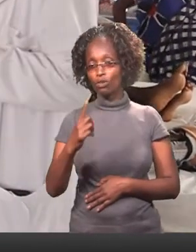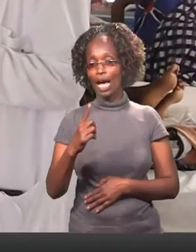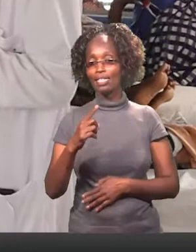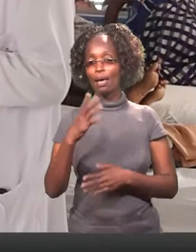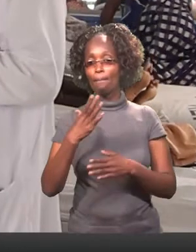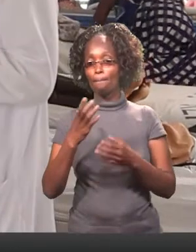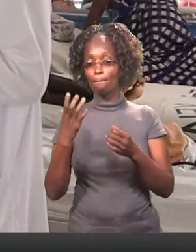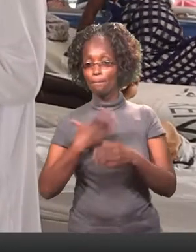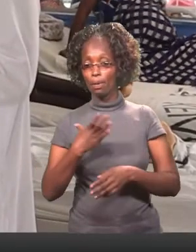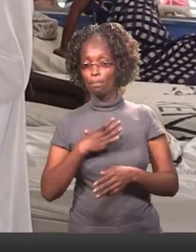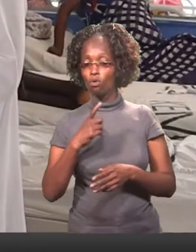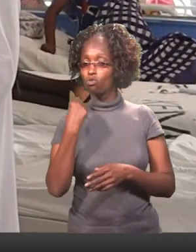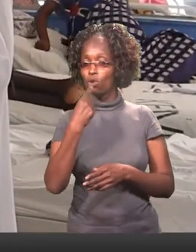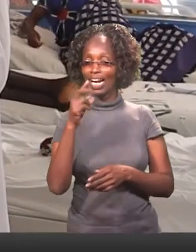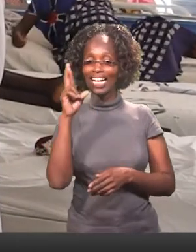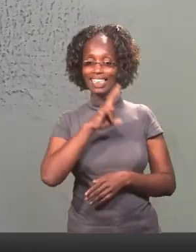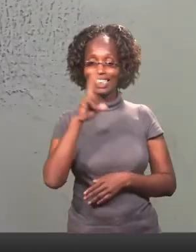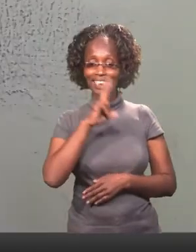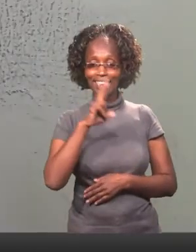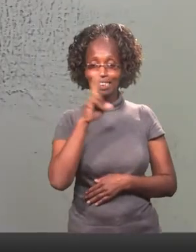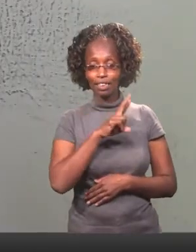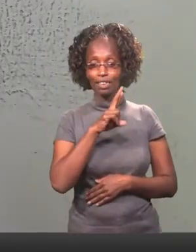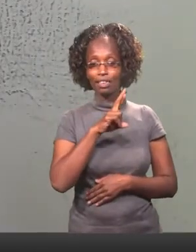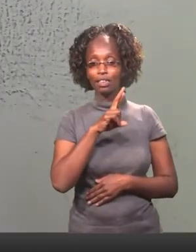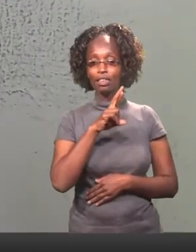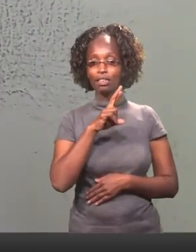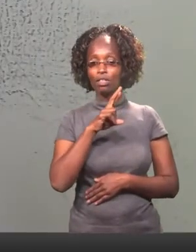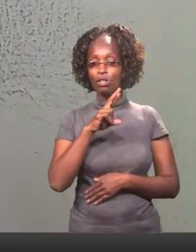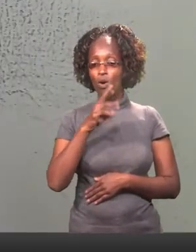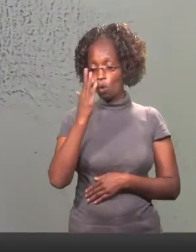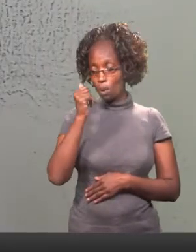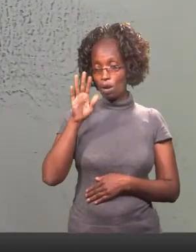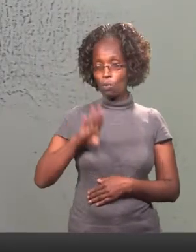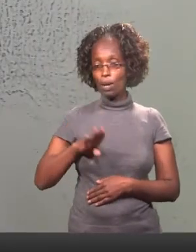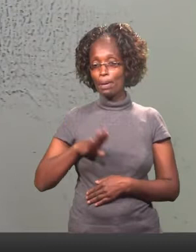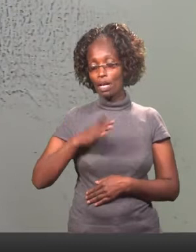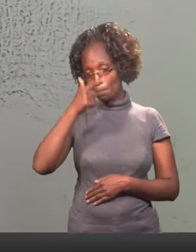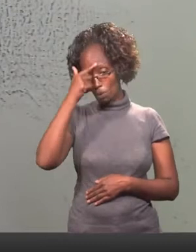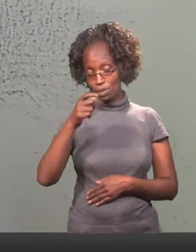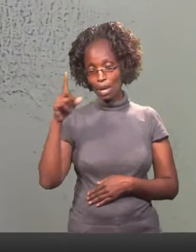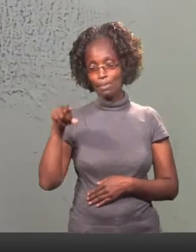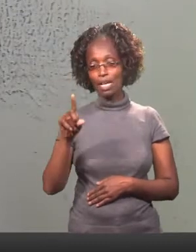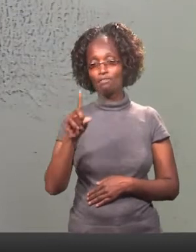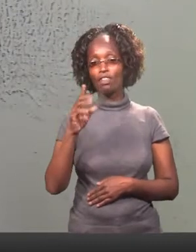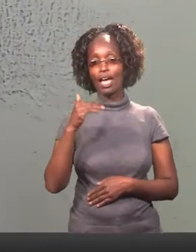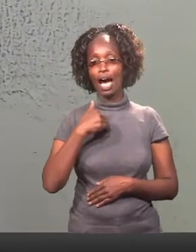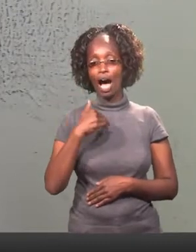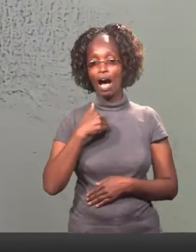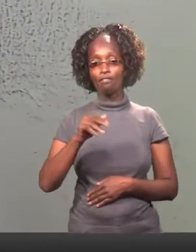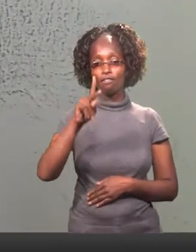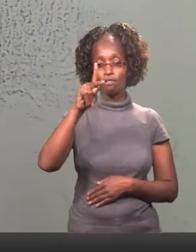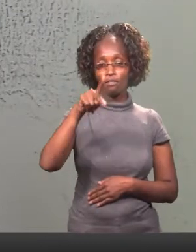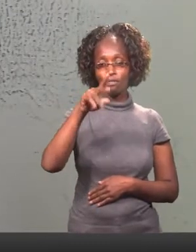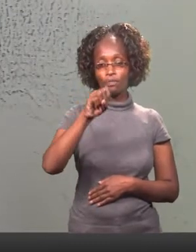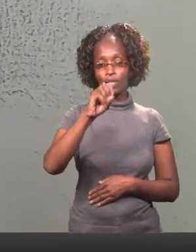hatari kubwa ya kuambukizwa na ugonjwa huu. Women, because of their physiological nature, they are losing some blood every